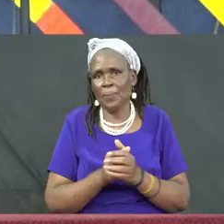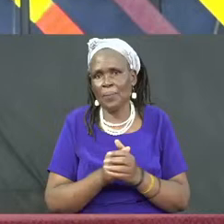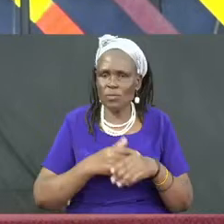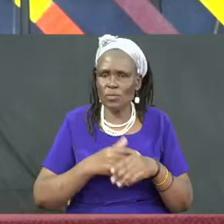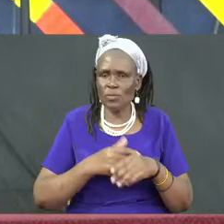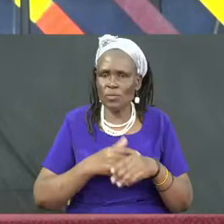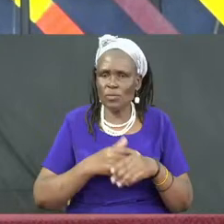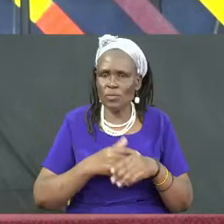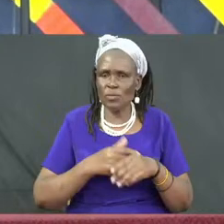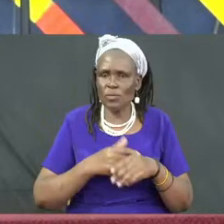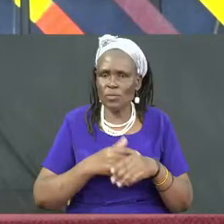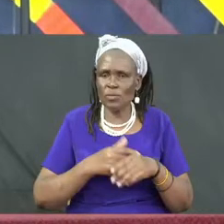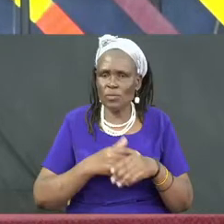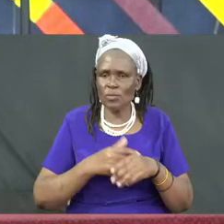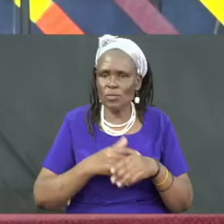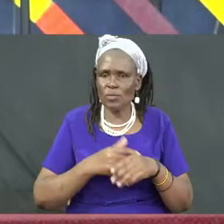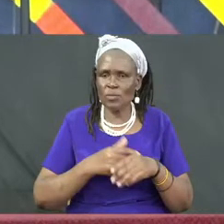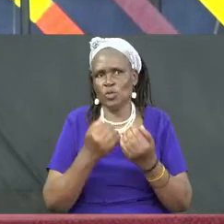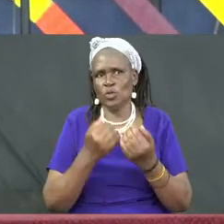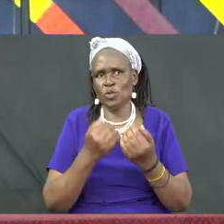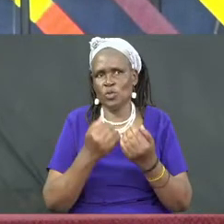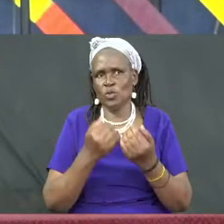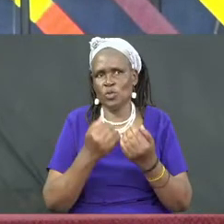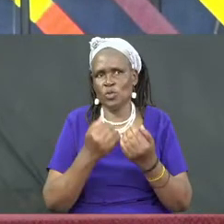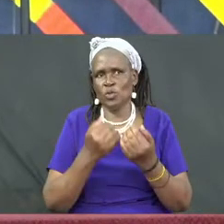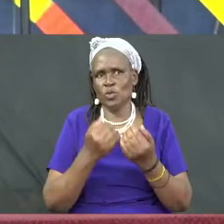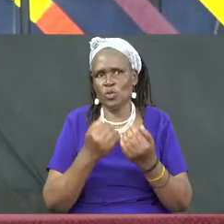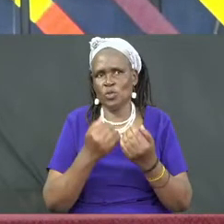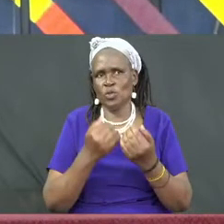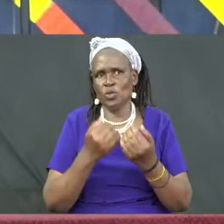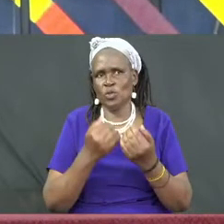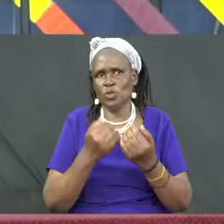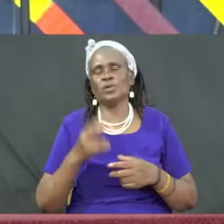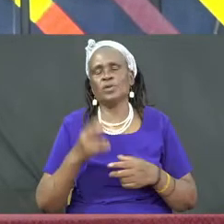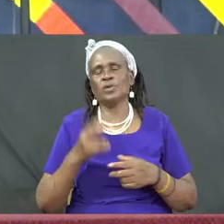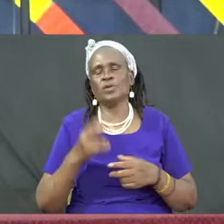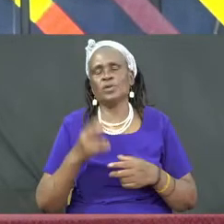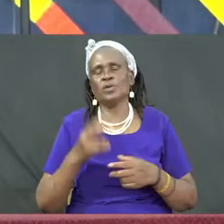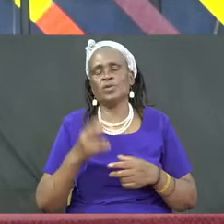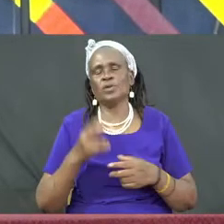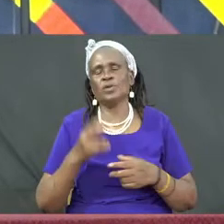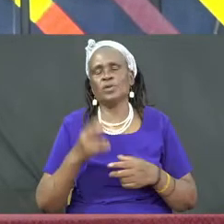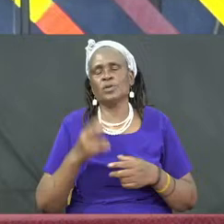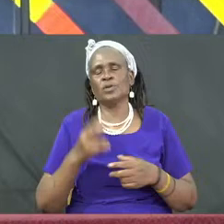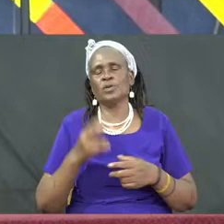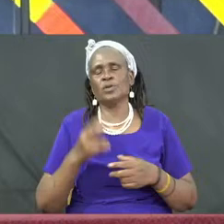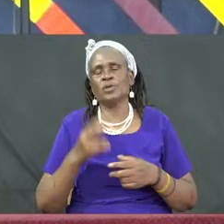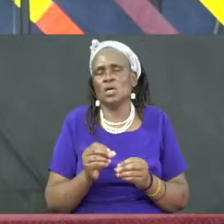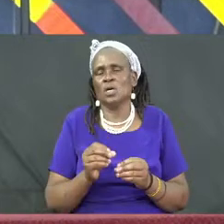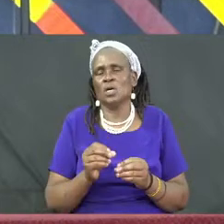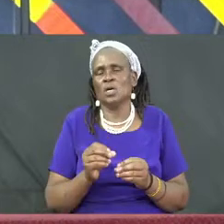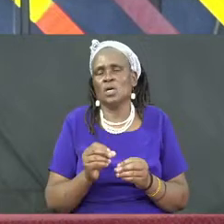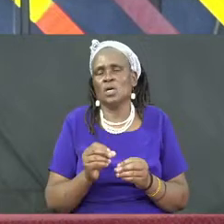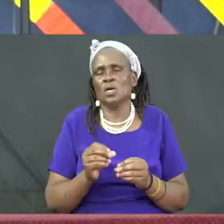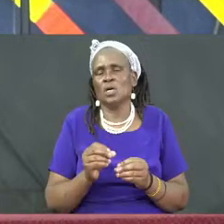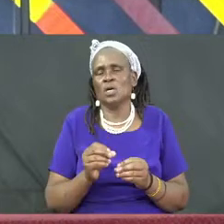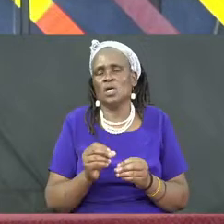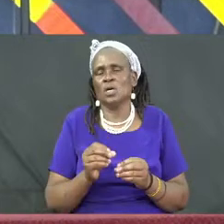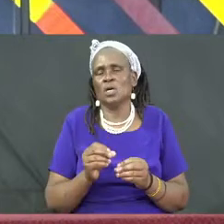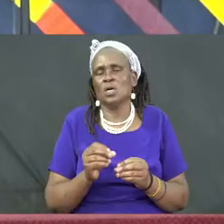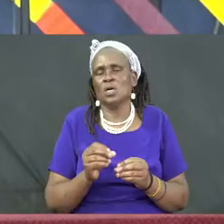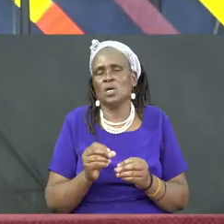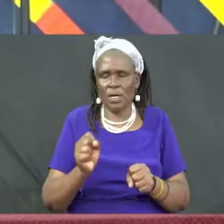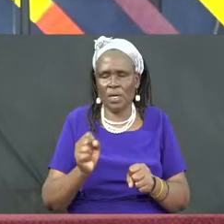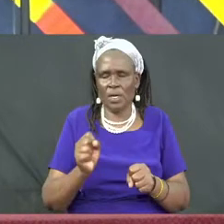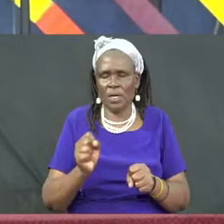allow children to be children. Is that okay? All right, Please don't be too distracted, but let's appreciate the Lord. Also, for